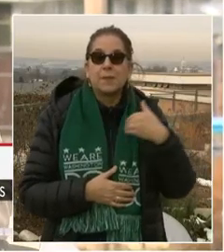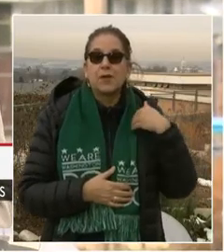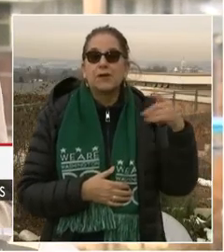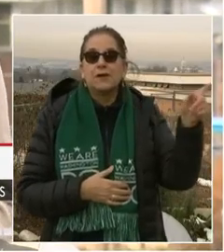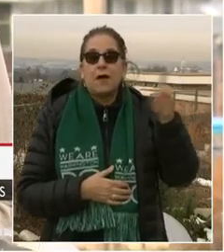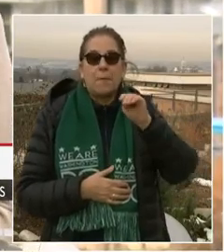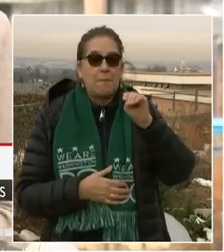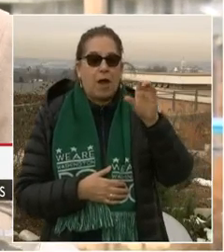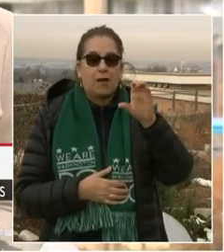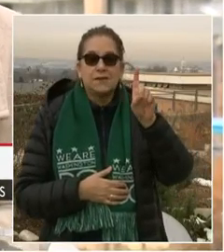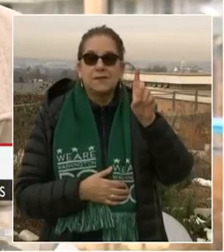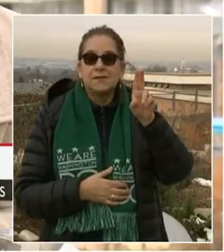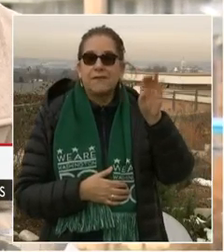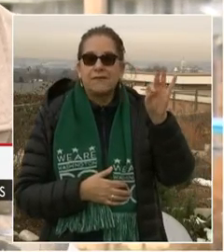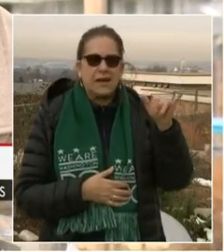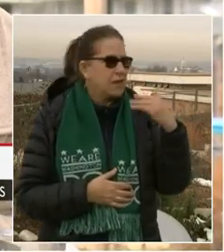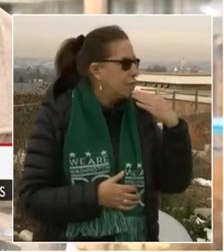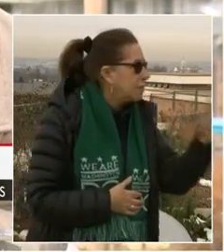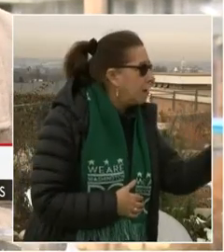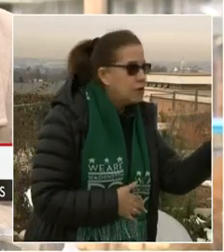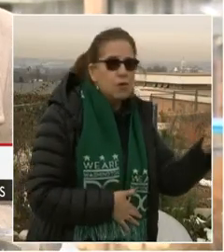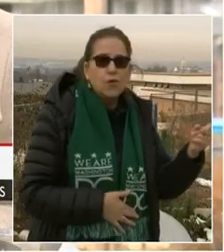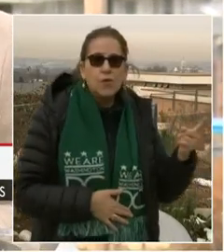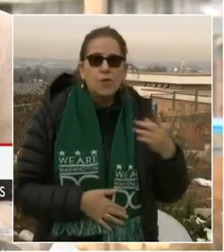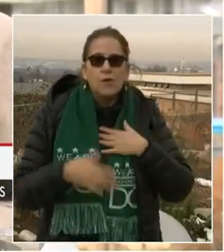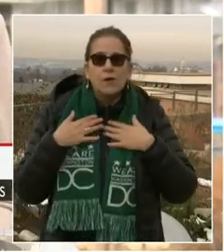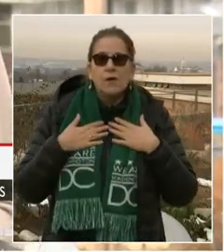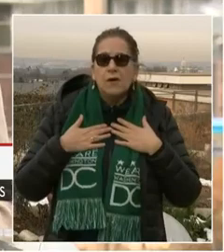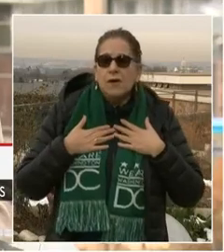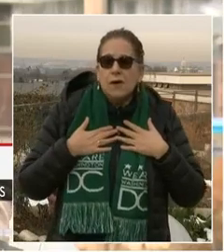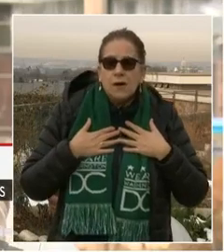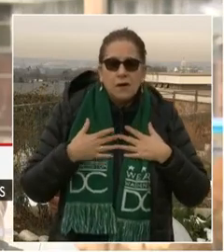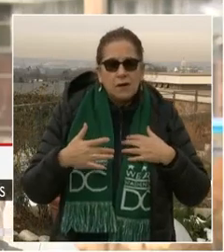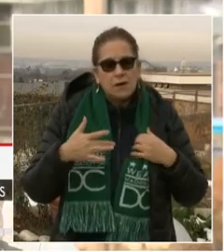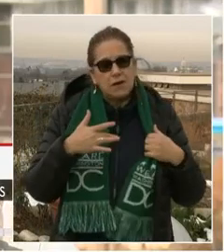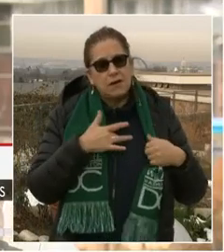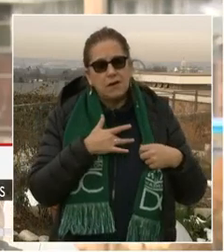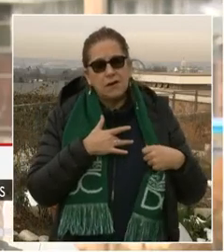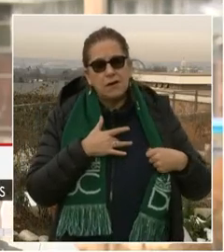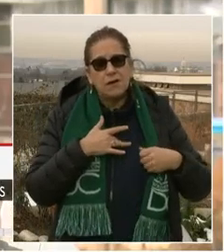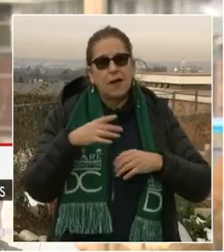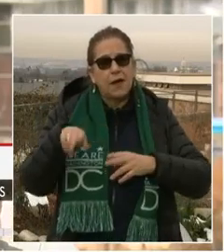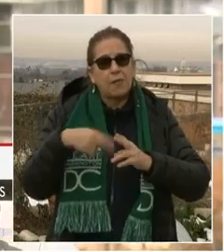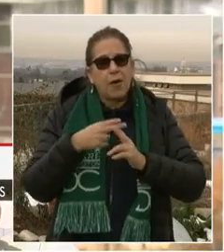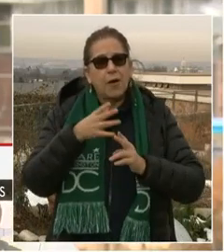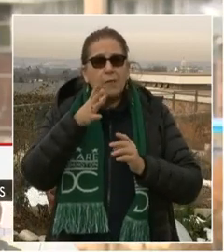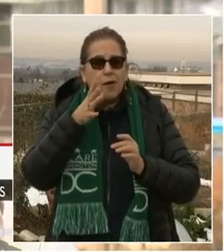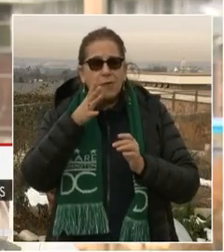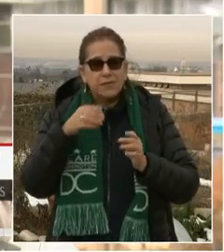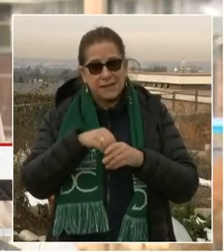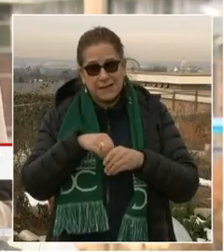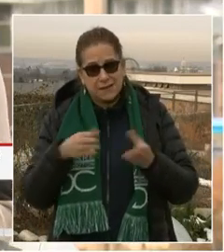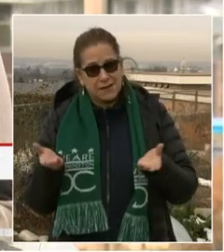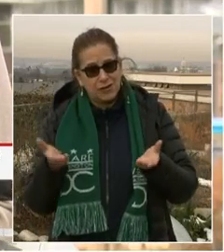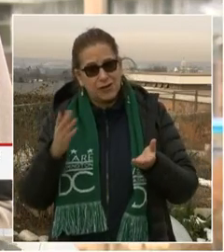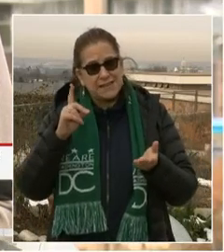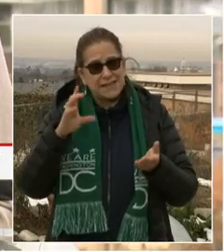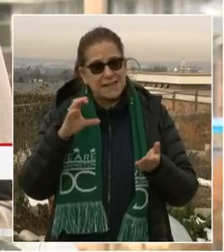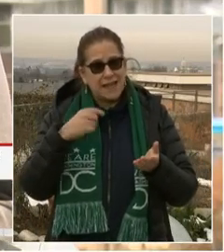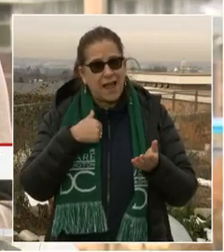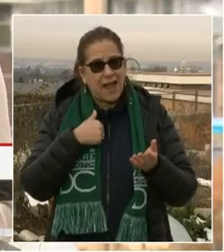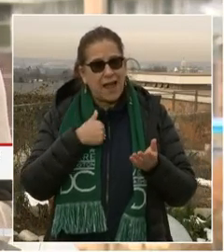about our moms across the city who have an additional resource today